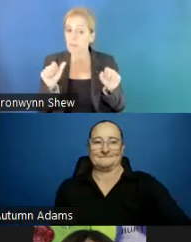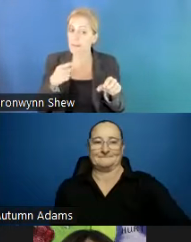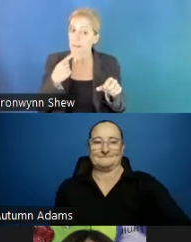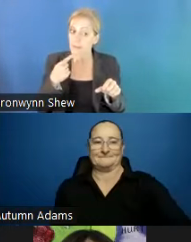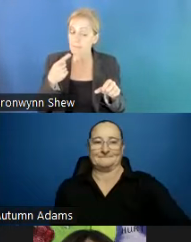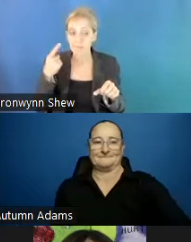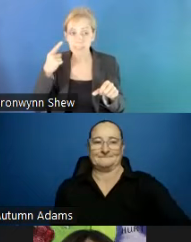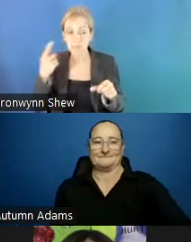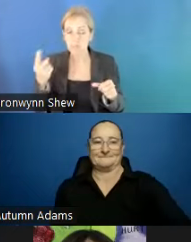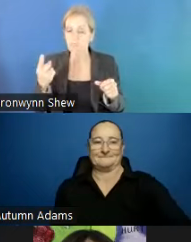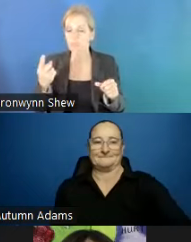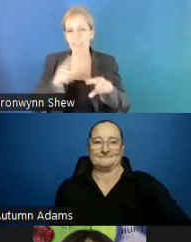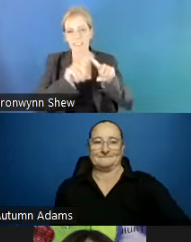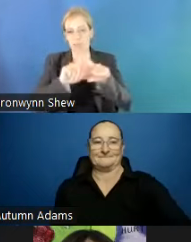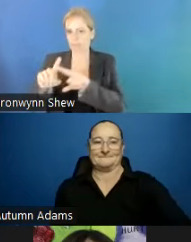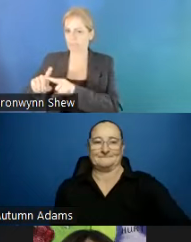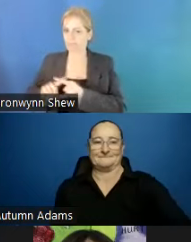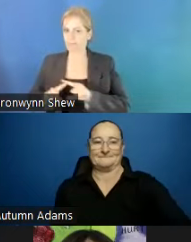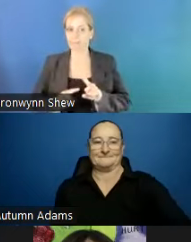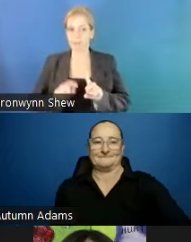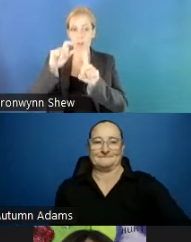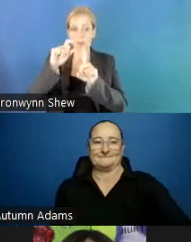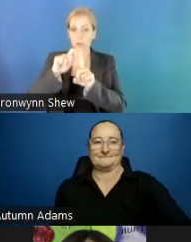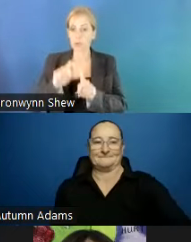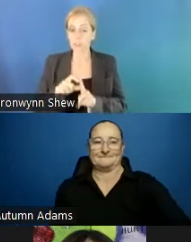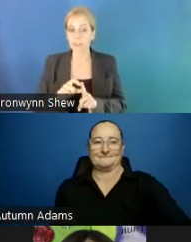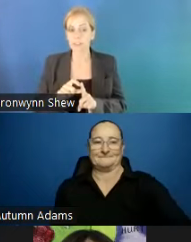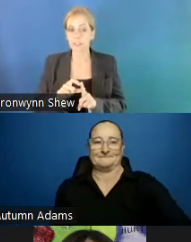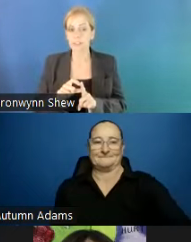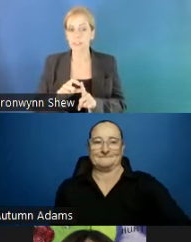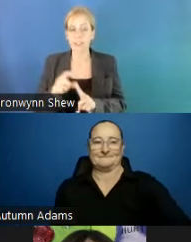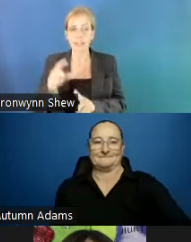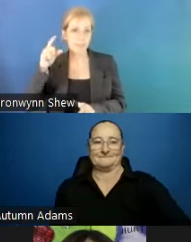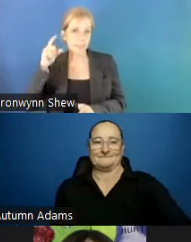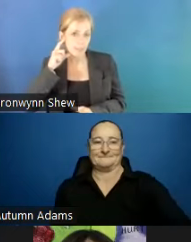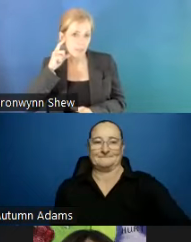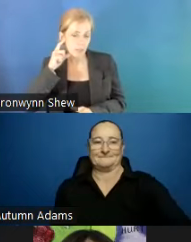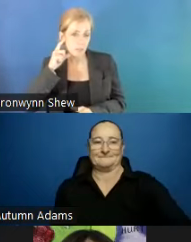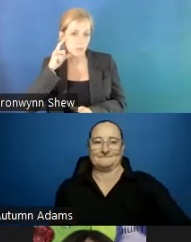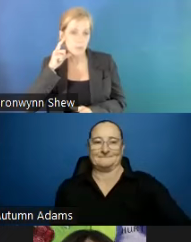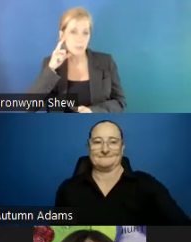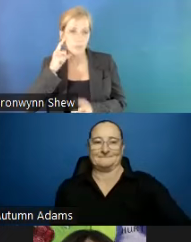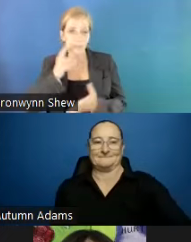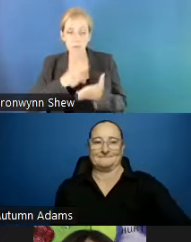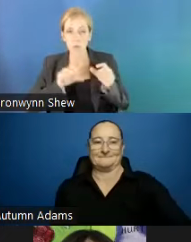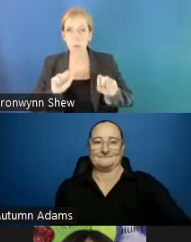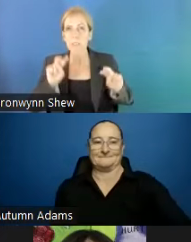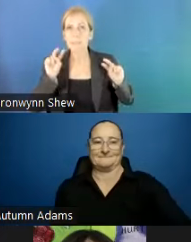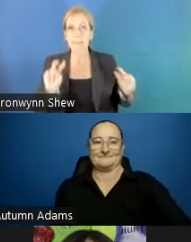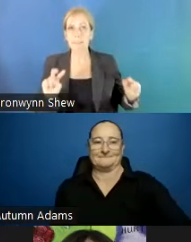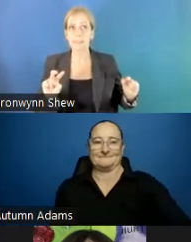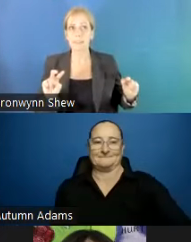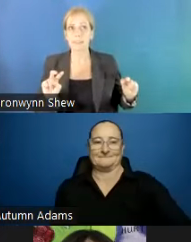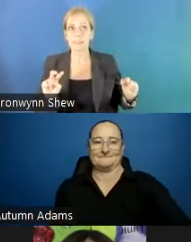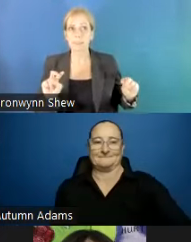The words, the sounds, what they're able to hear or see, and it's different from a child to an adult. So